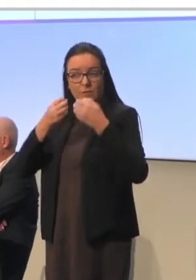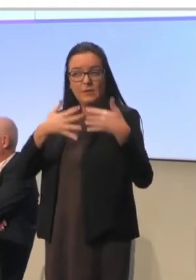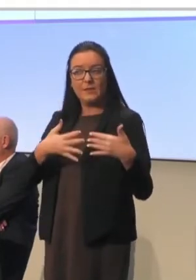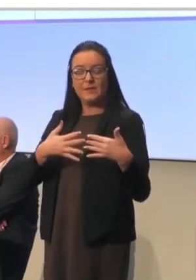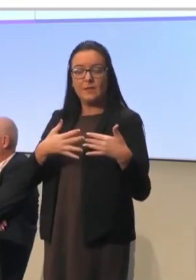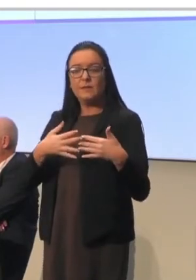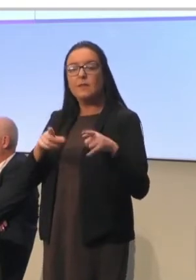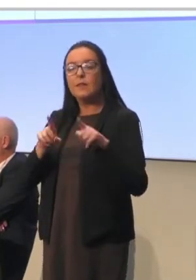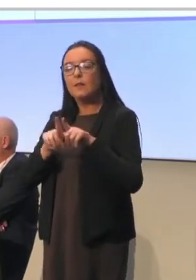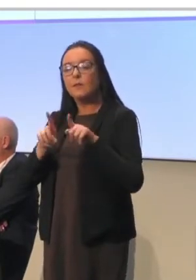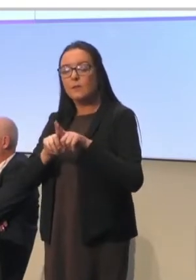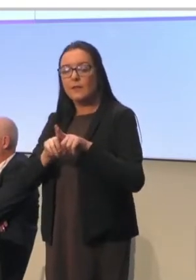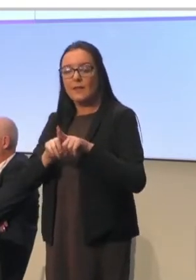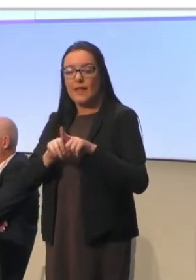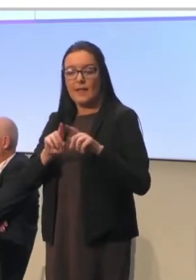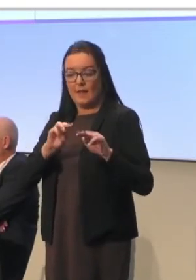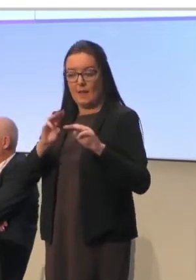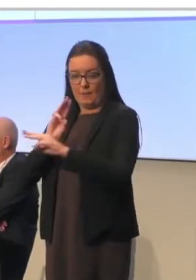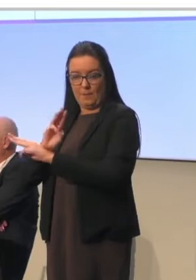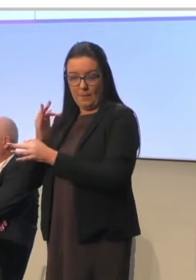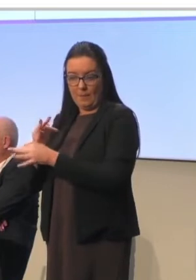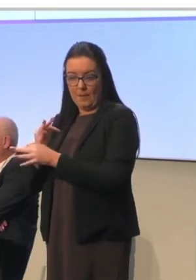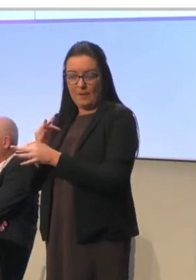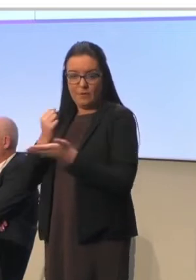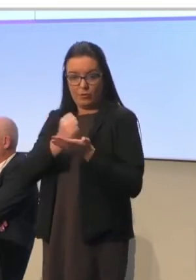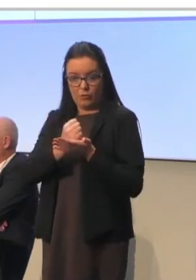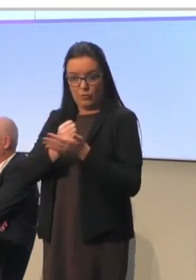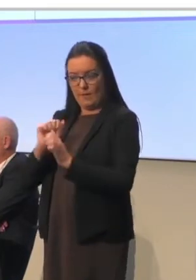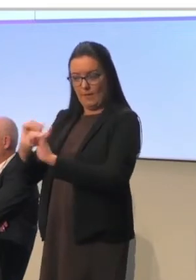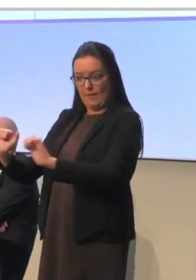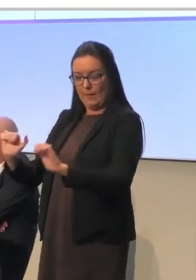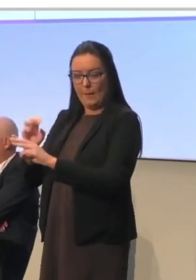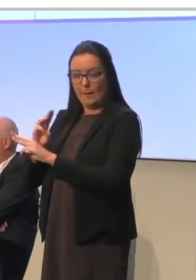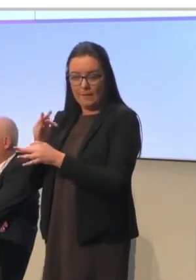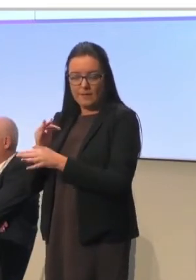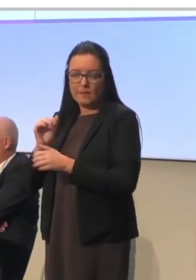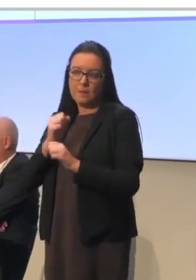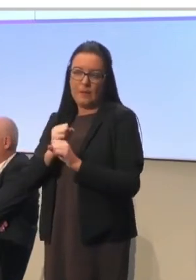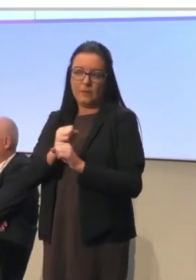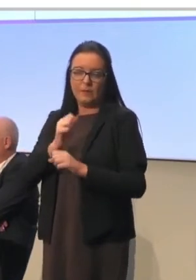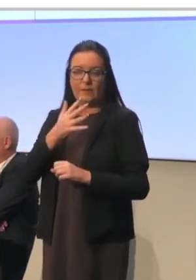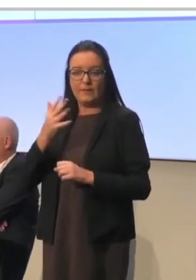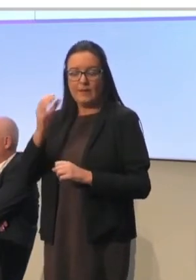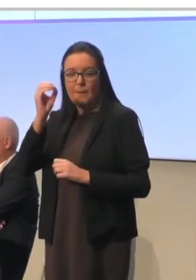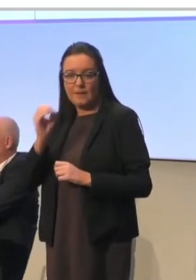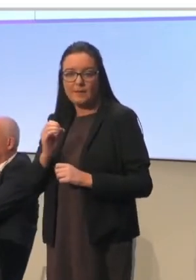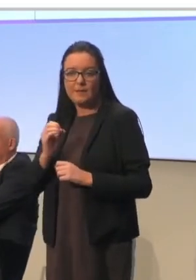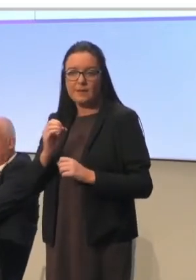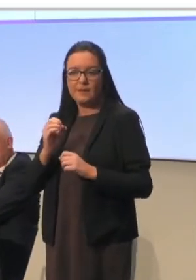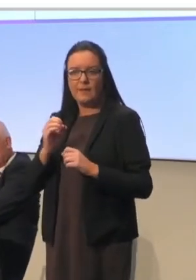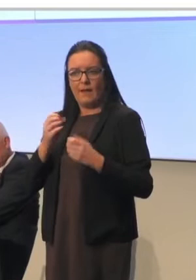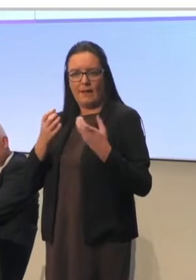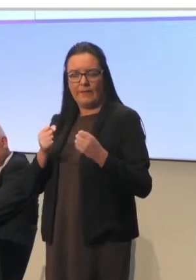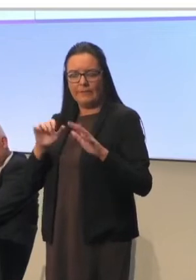of people's parents, there was about 55% felt that themselves and their parents kind of had similar